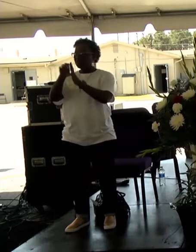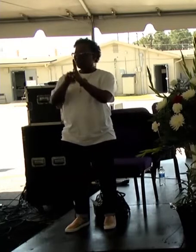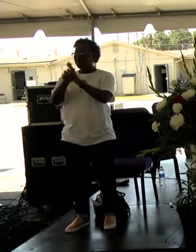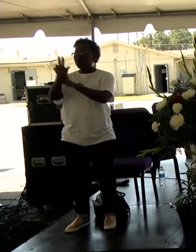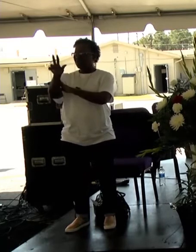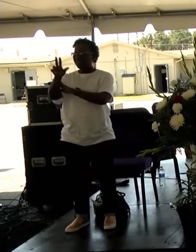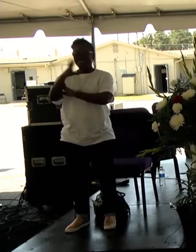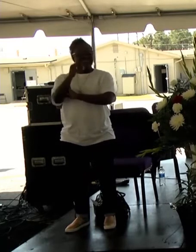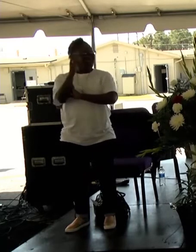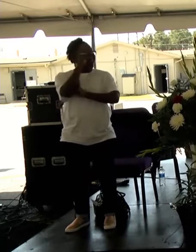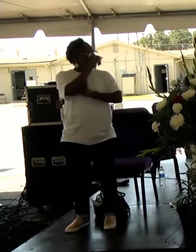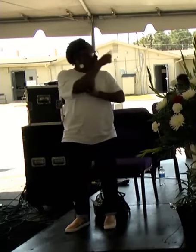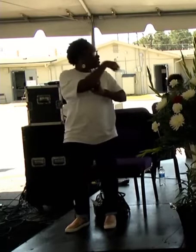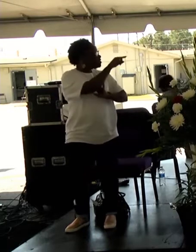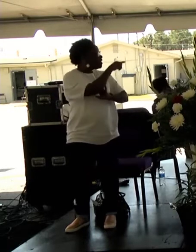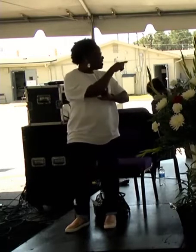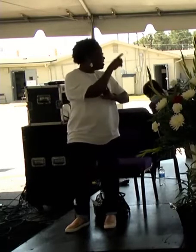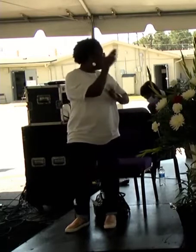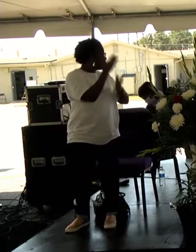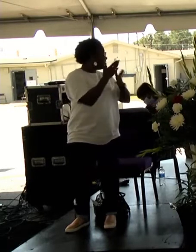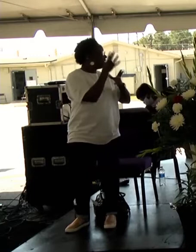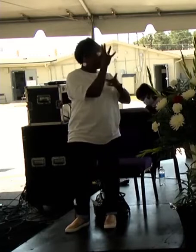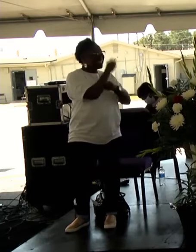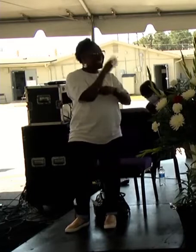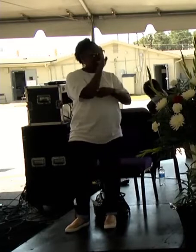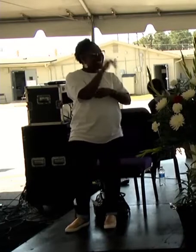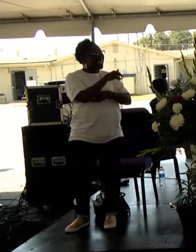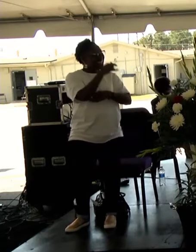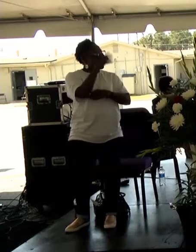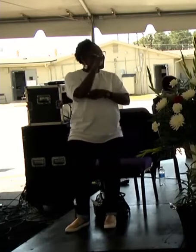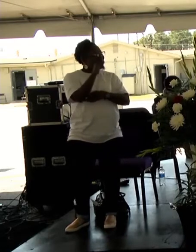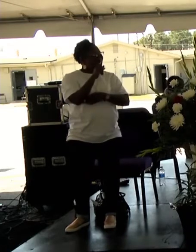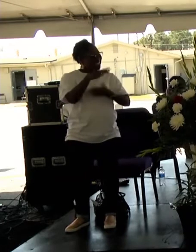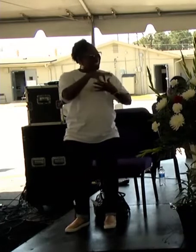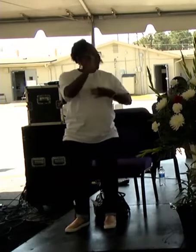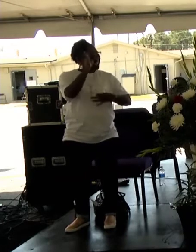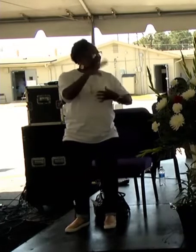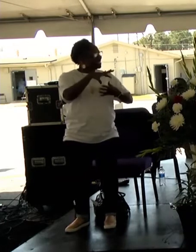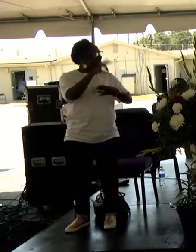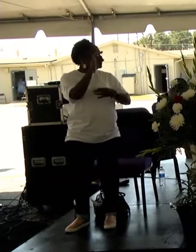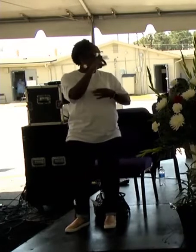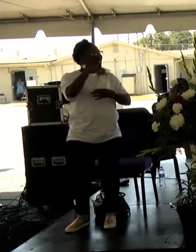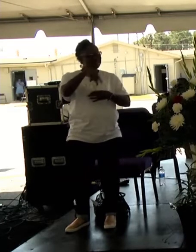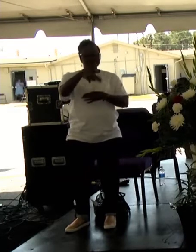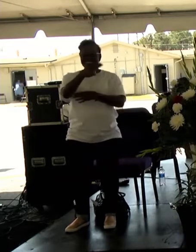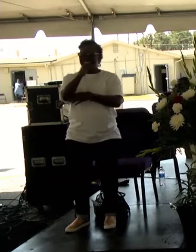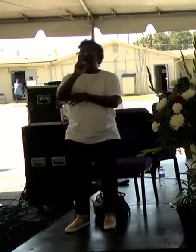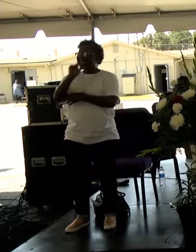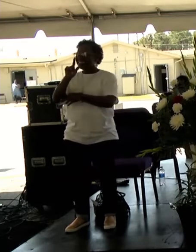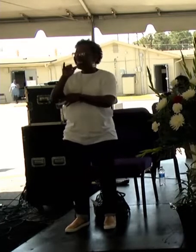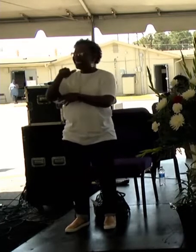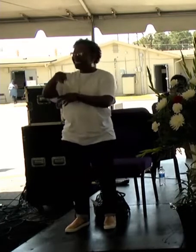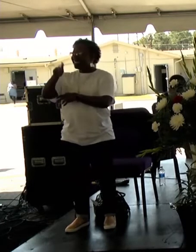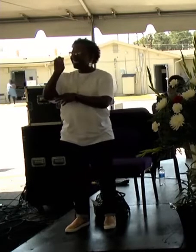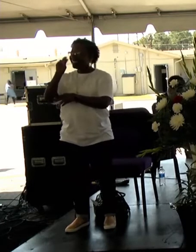Philippians 3. I guess y'all was supposed to get the chapter by the Spirit since I didn't say it. Amen. Philippians 3.